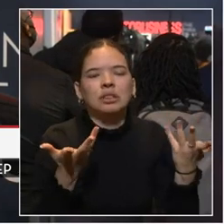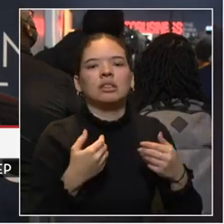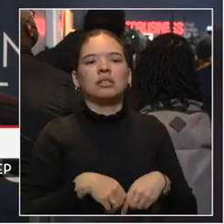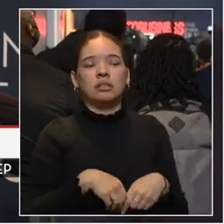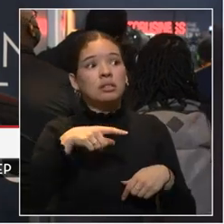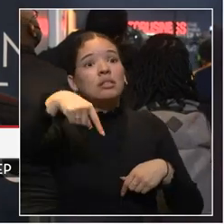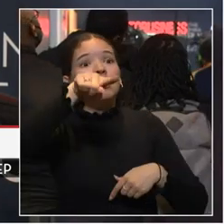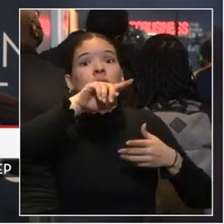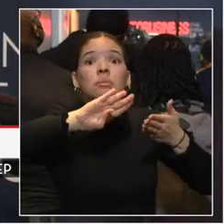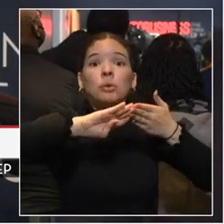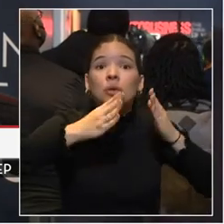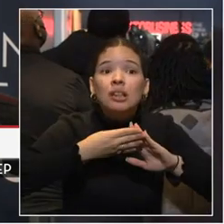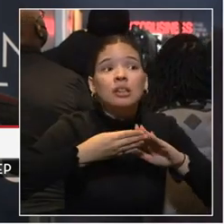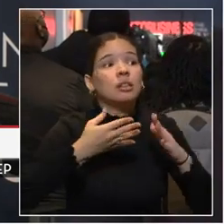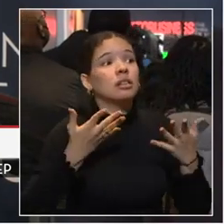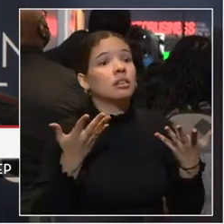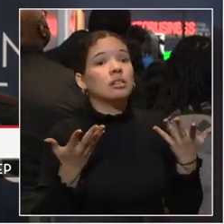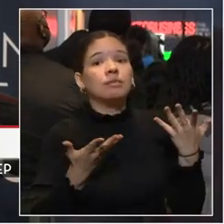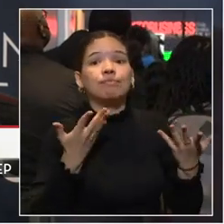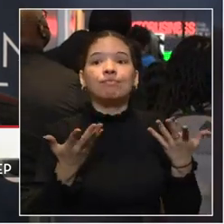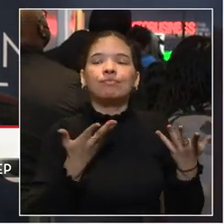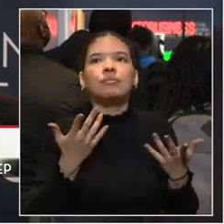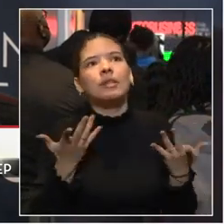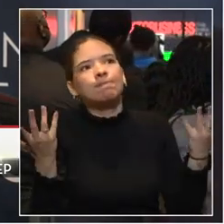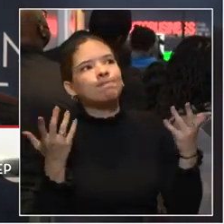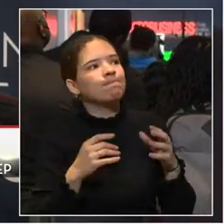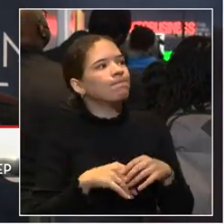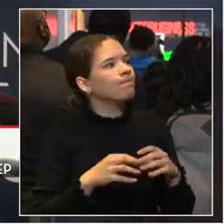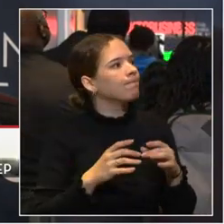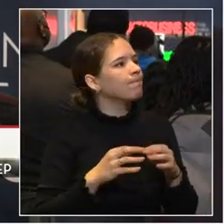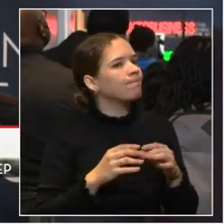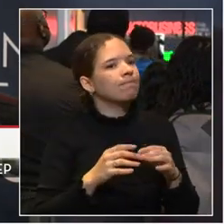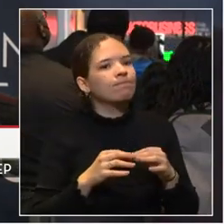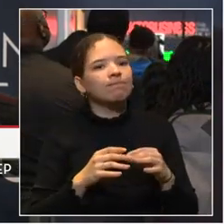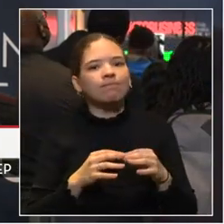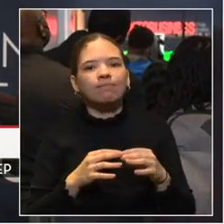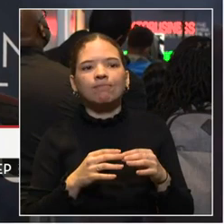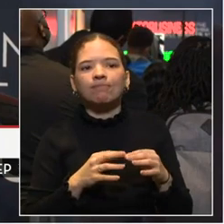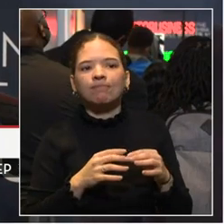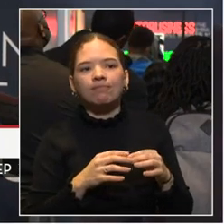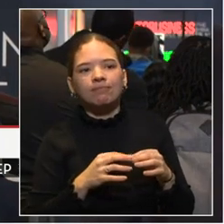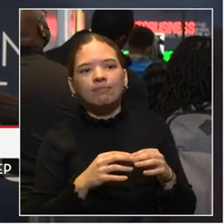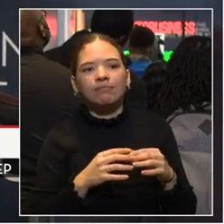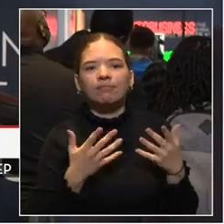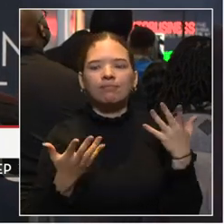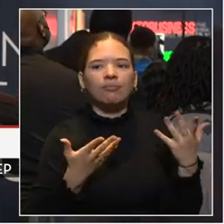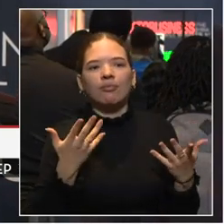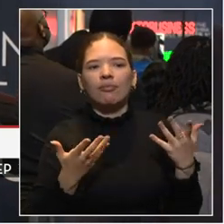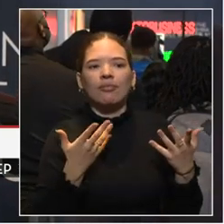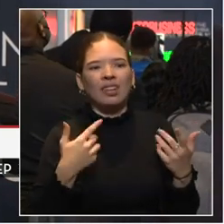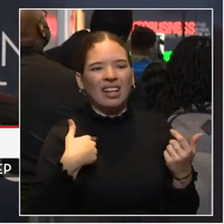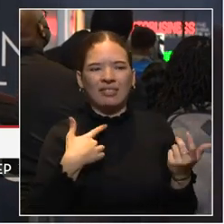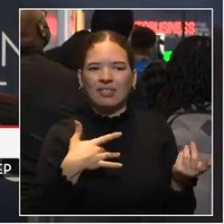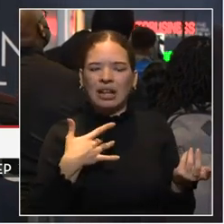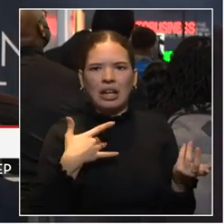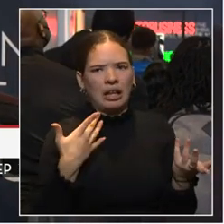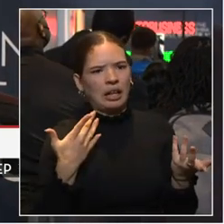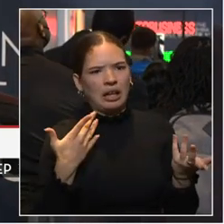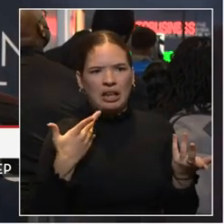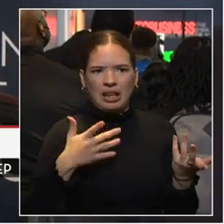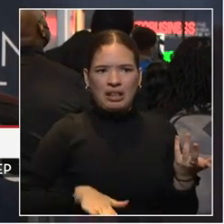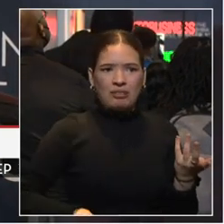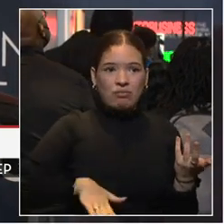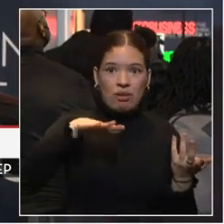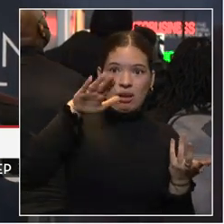so, it really just kind of came from growing up and, knowing what it's like to have to travel so far, to go